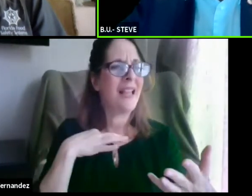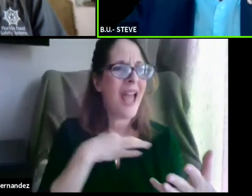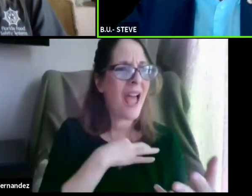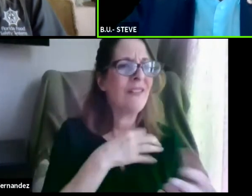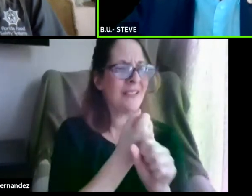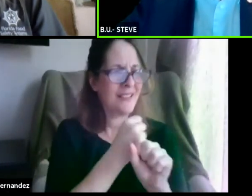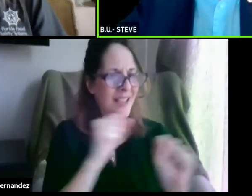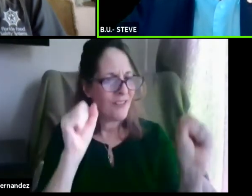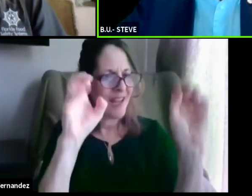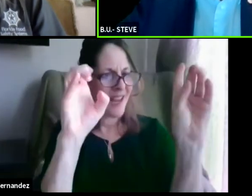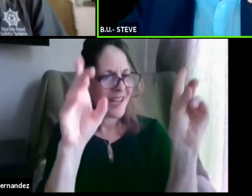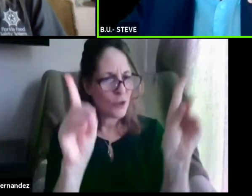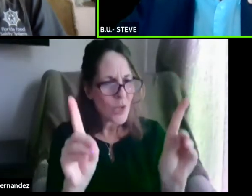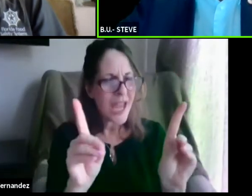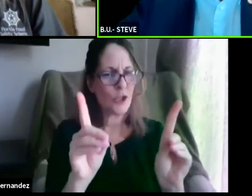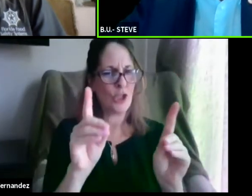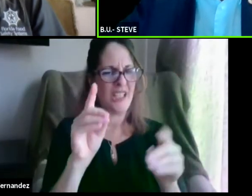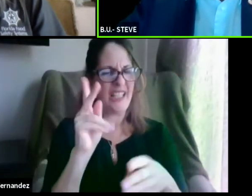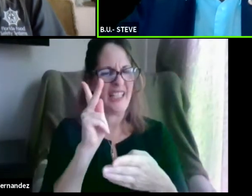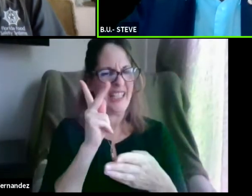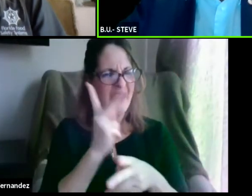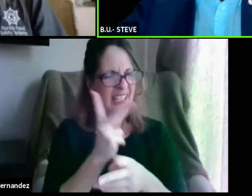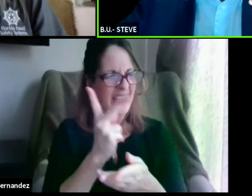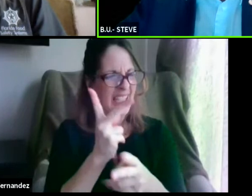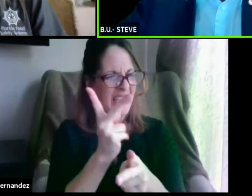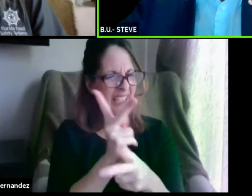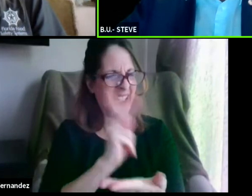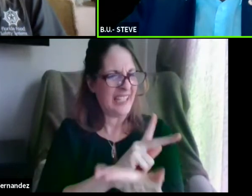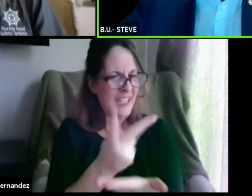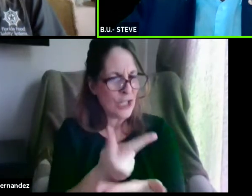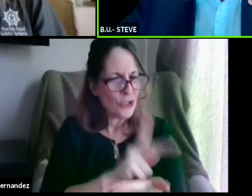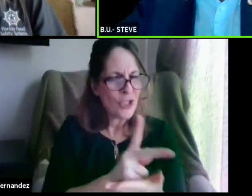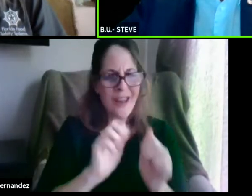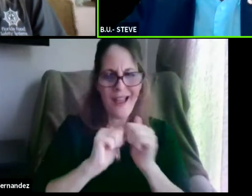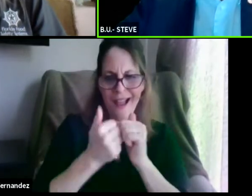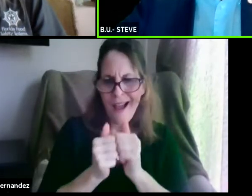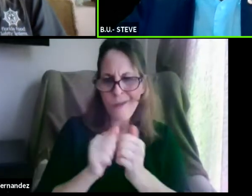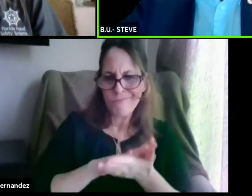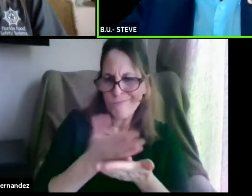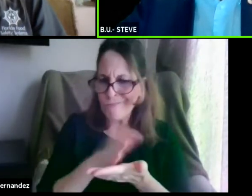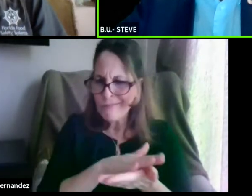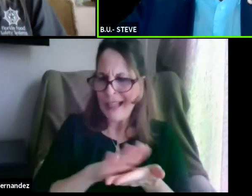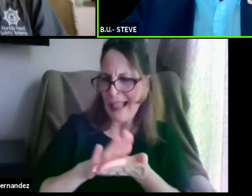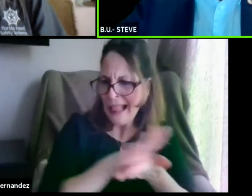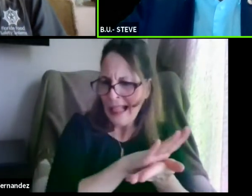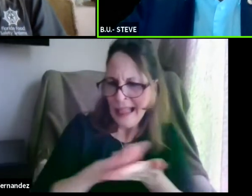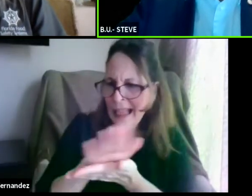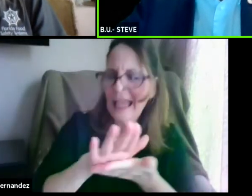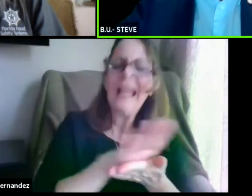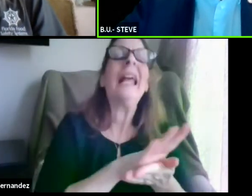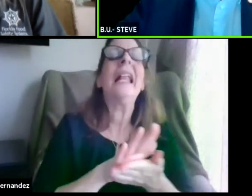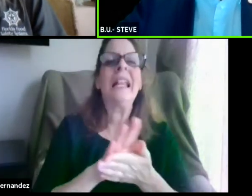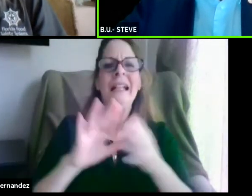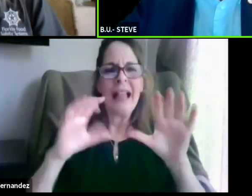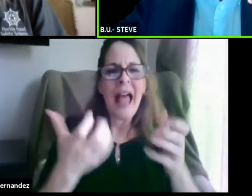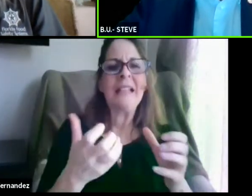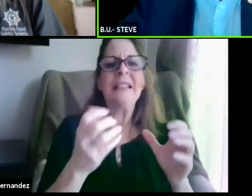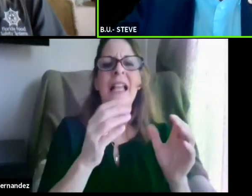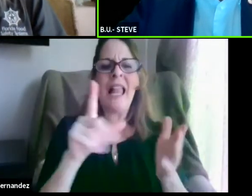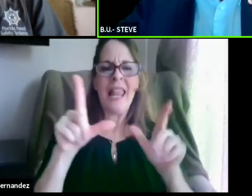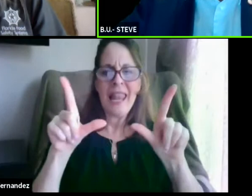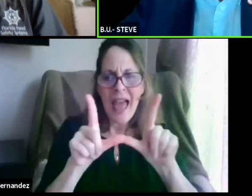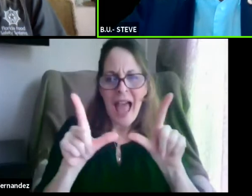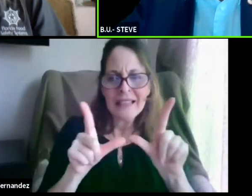safety education, kitchen sanitation reviews, actually health inspections, hazard analysis planning,